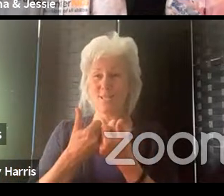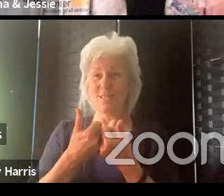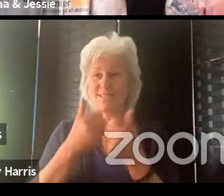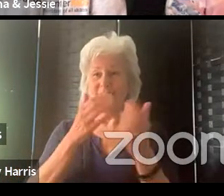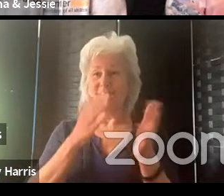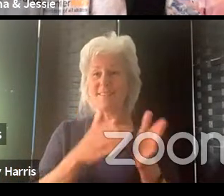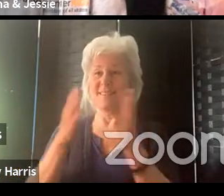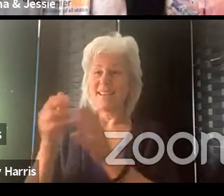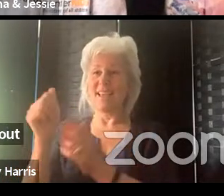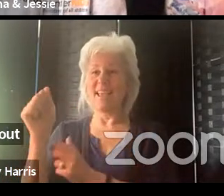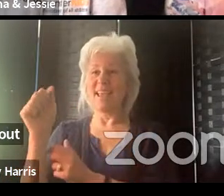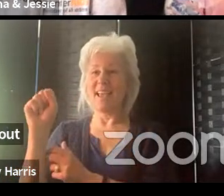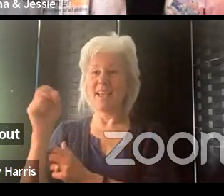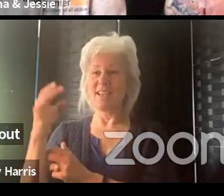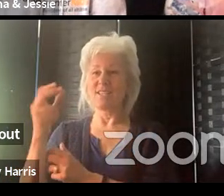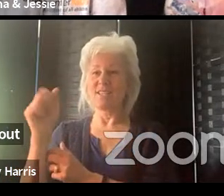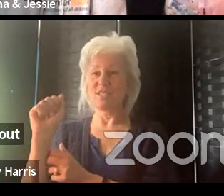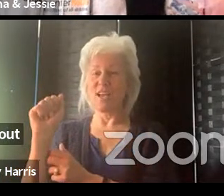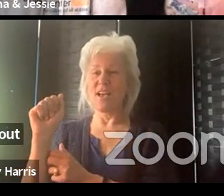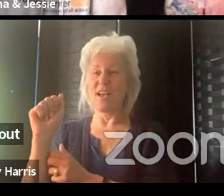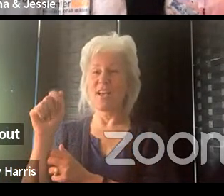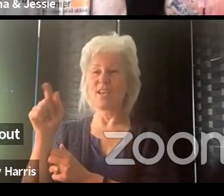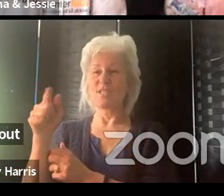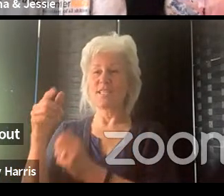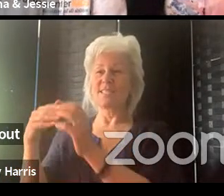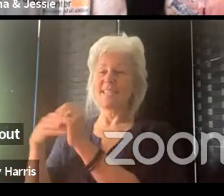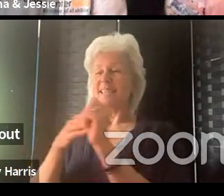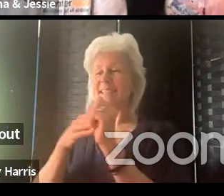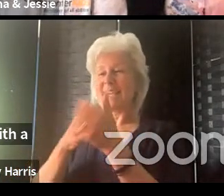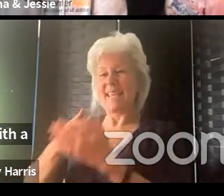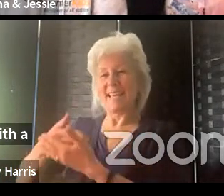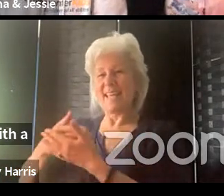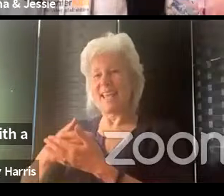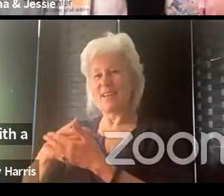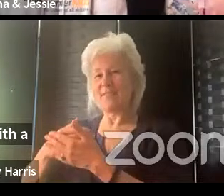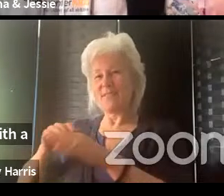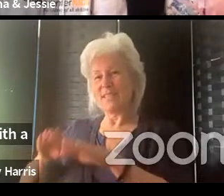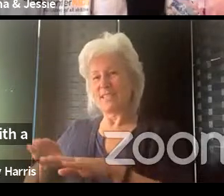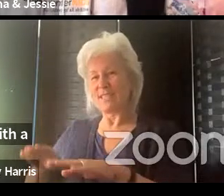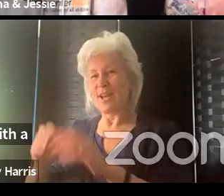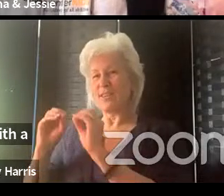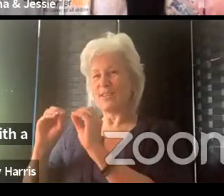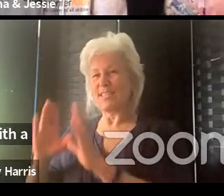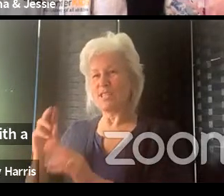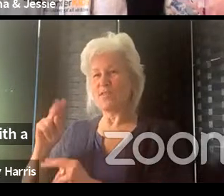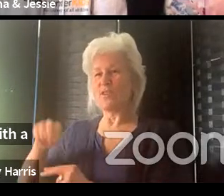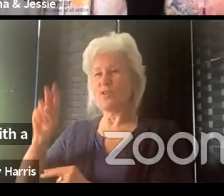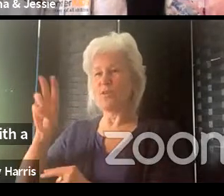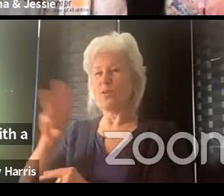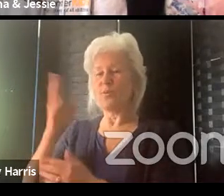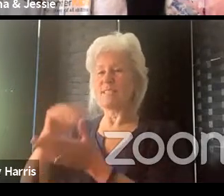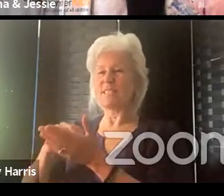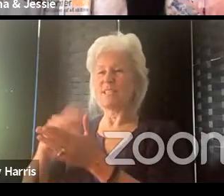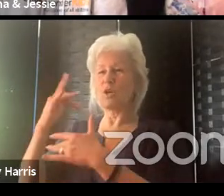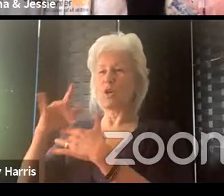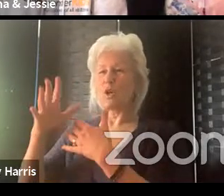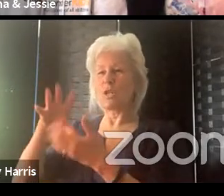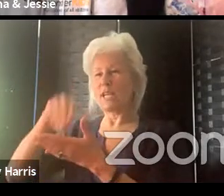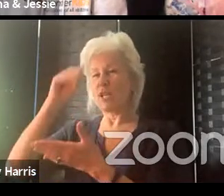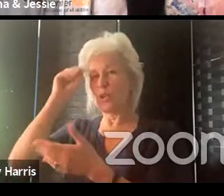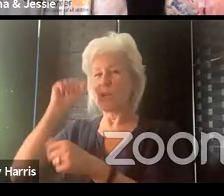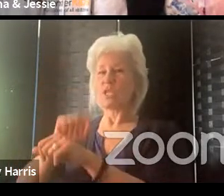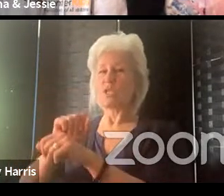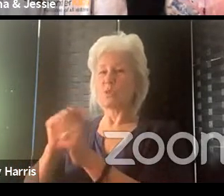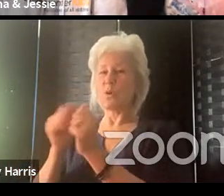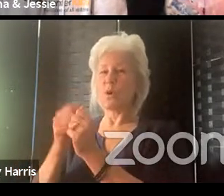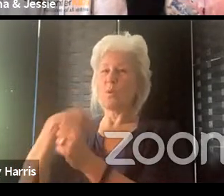Asha Martin is a lead infant toddler teacher for Northwest Center Kids Early Learning, and she's worked with us